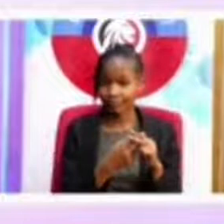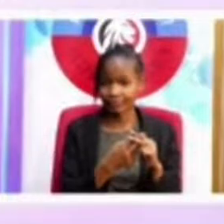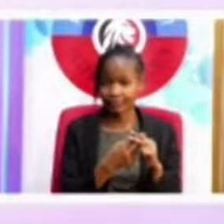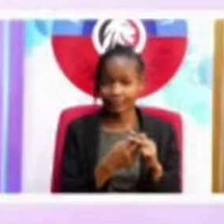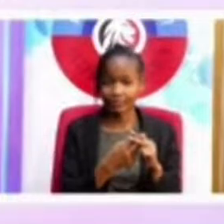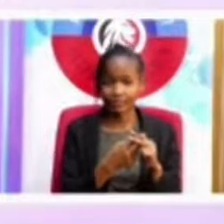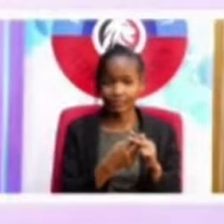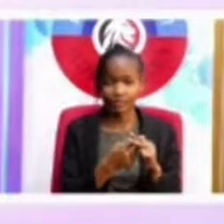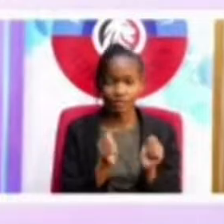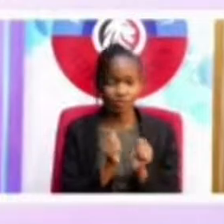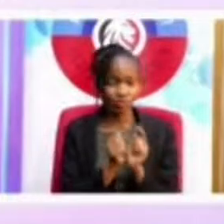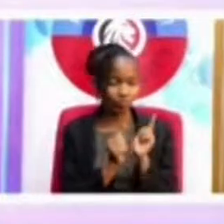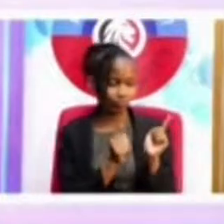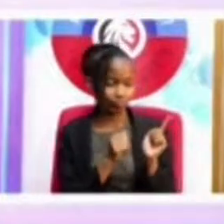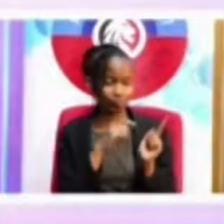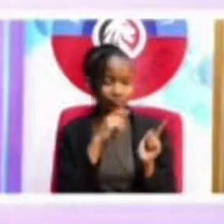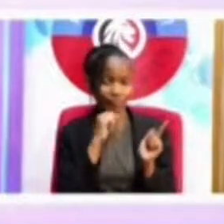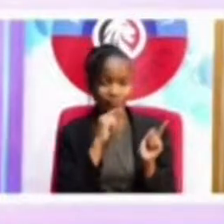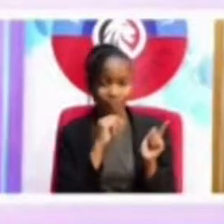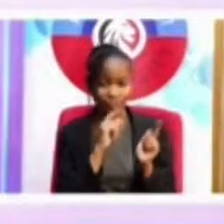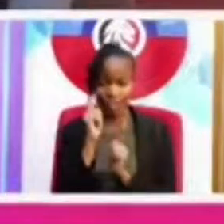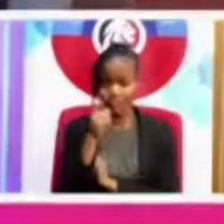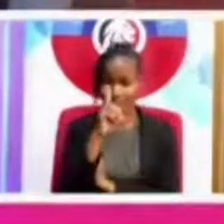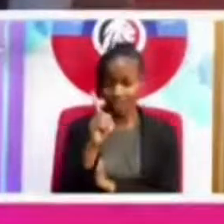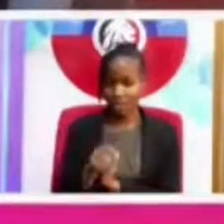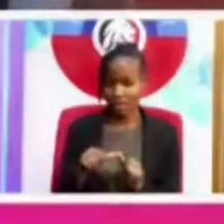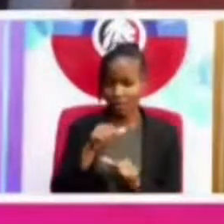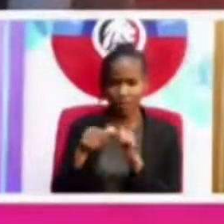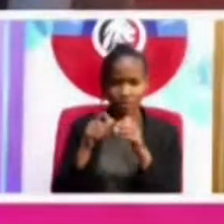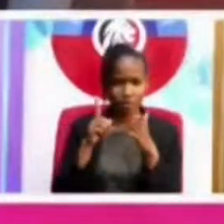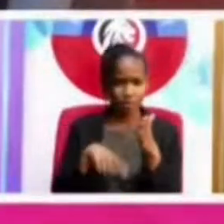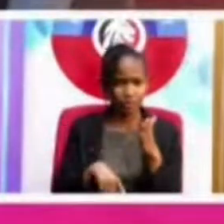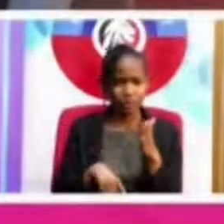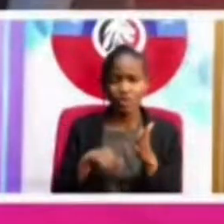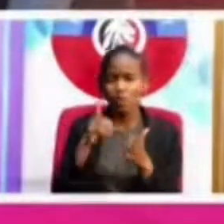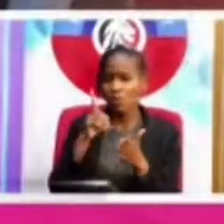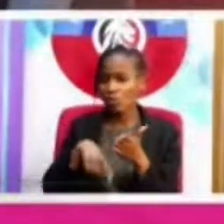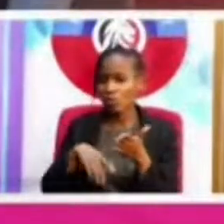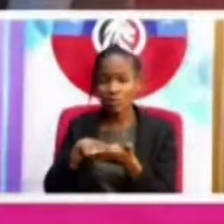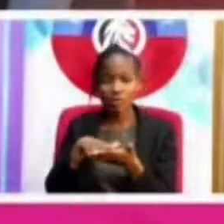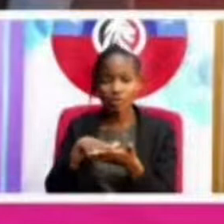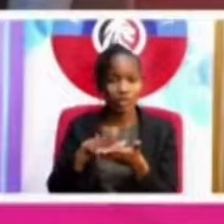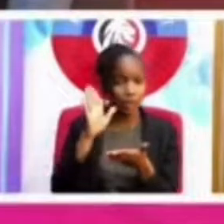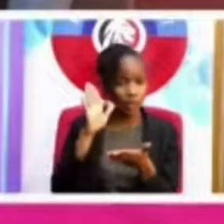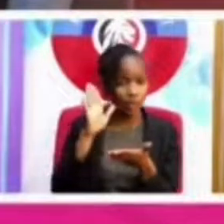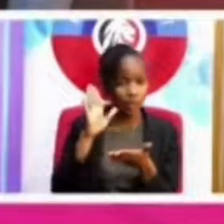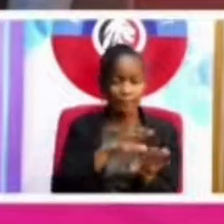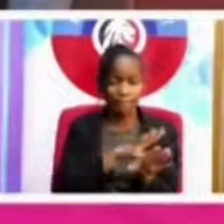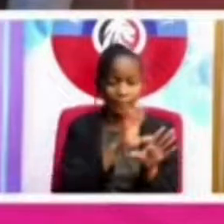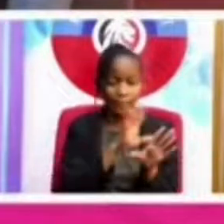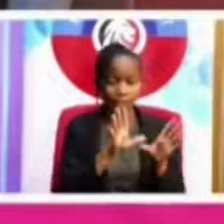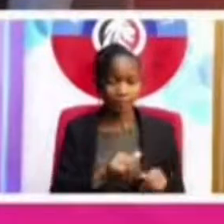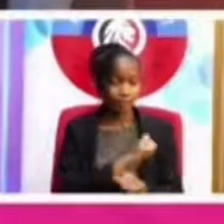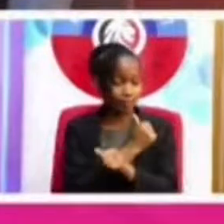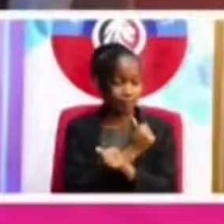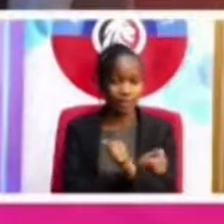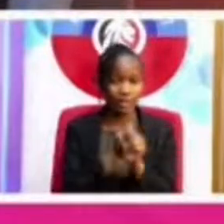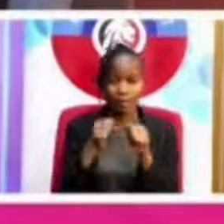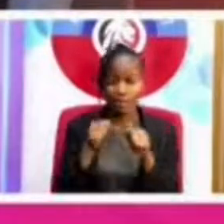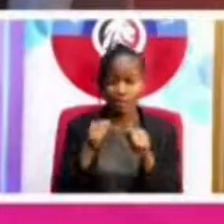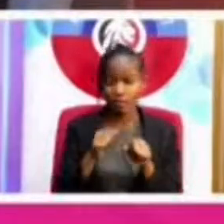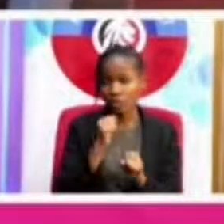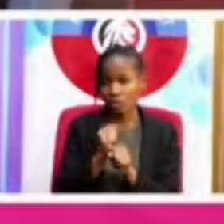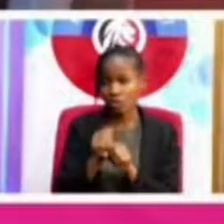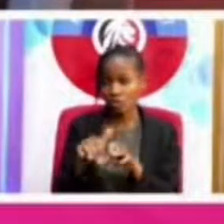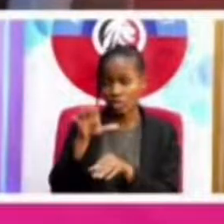here, sir. The first question about what more revenue authorities can do in Africa to